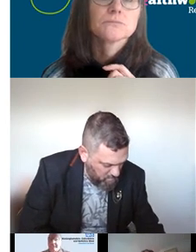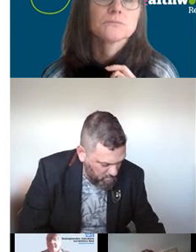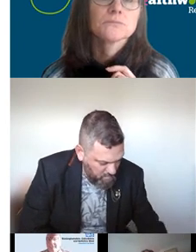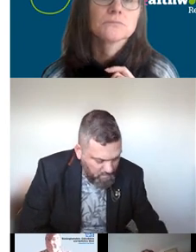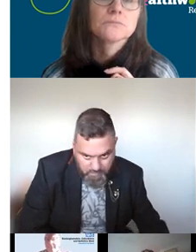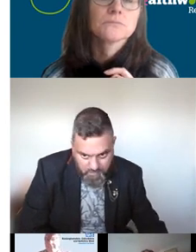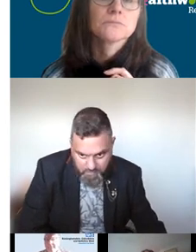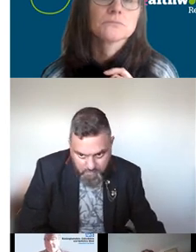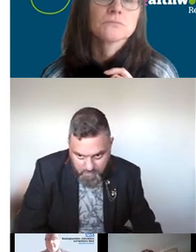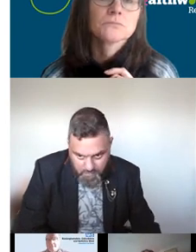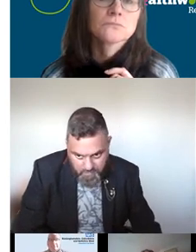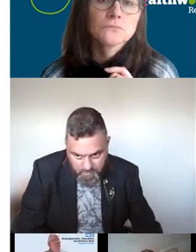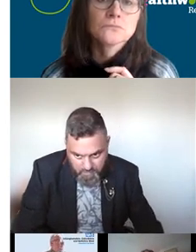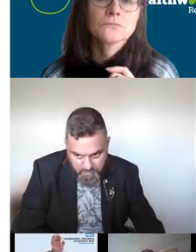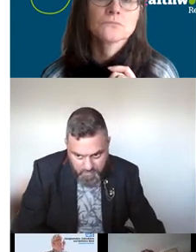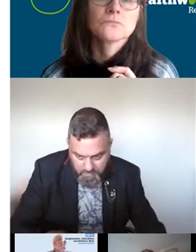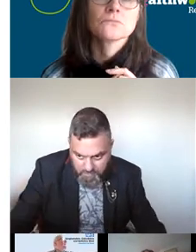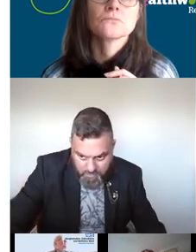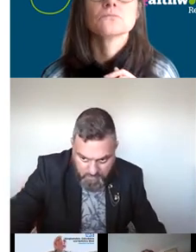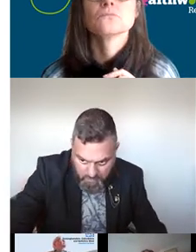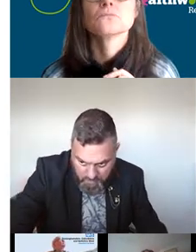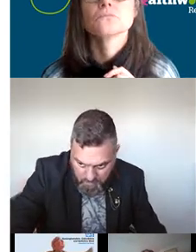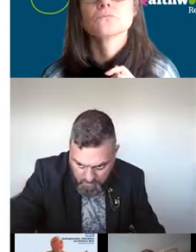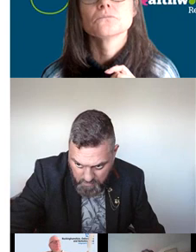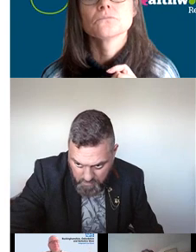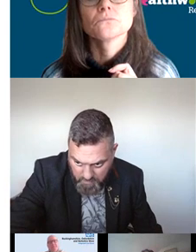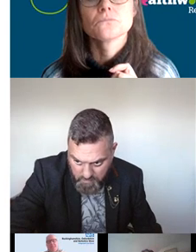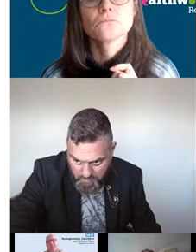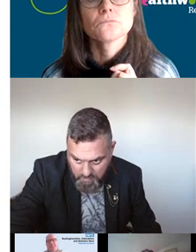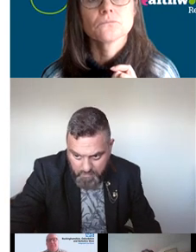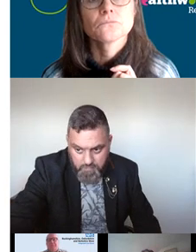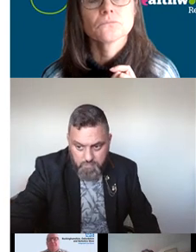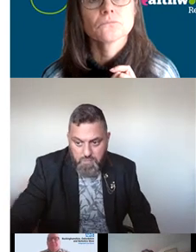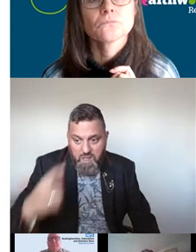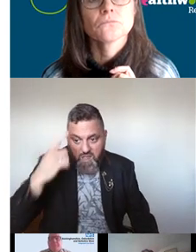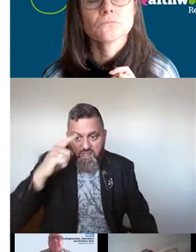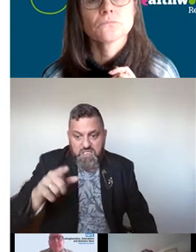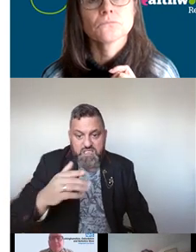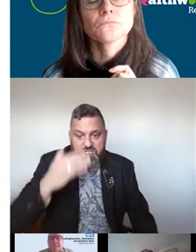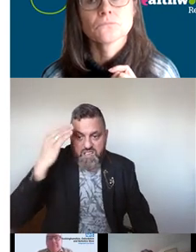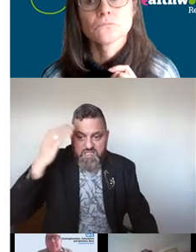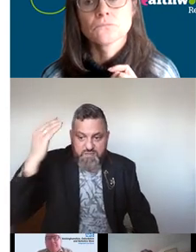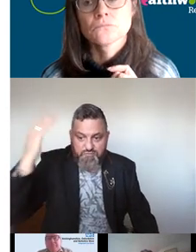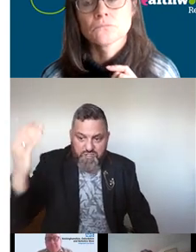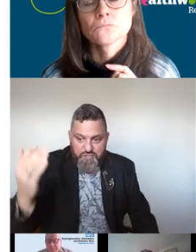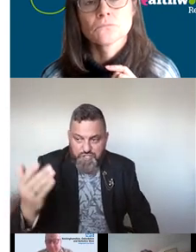I don't think there's a huge amount more that I can add. I think it is absolutely an aspiration that we are